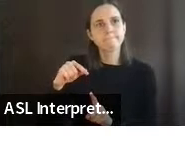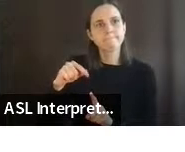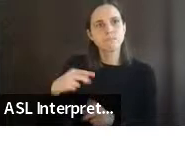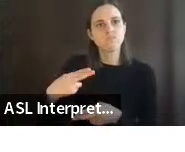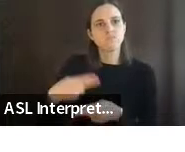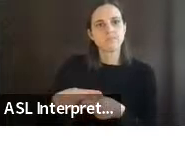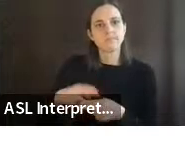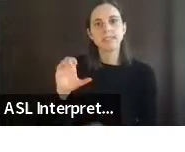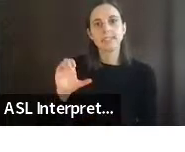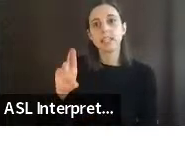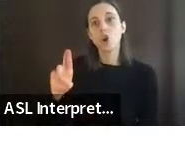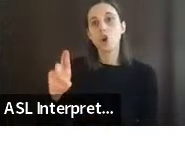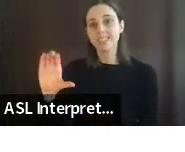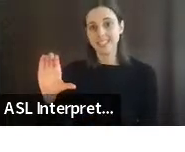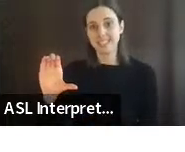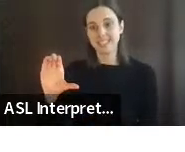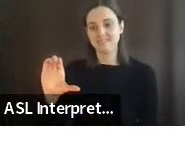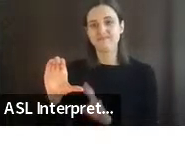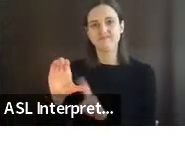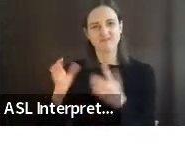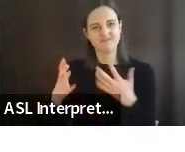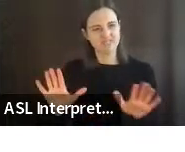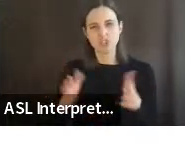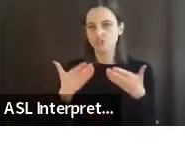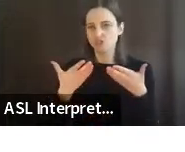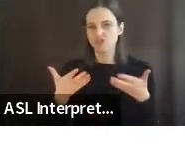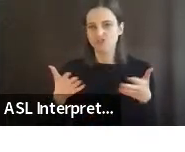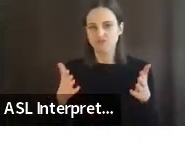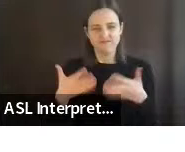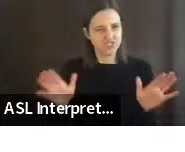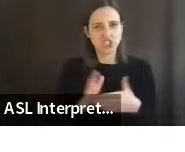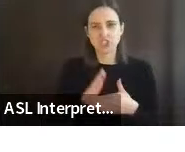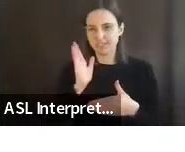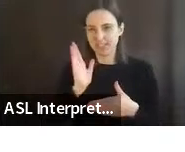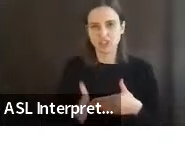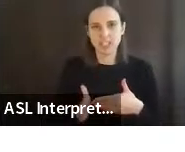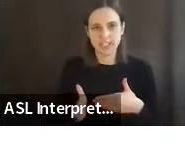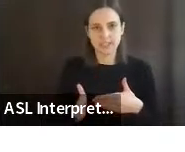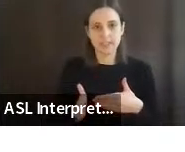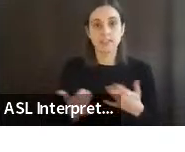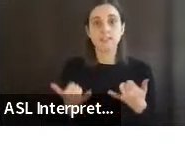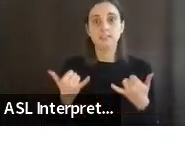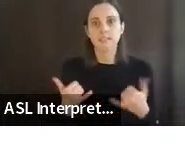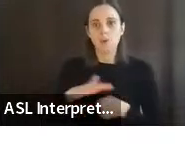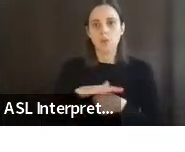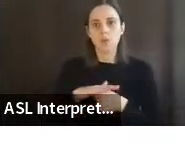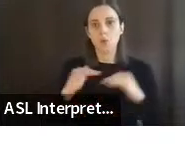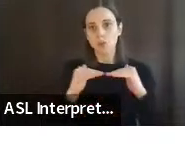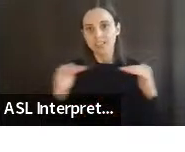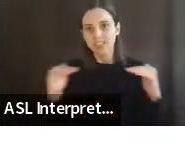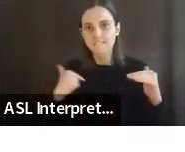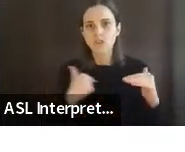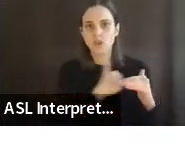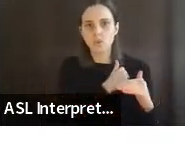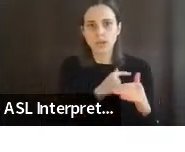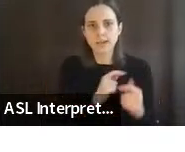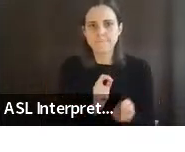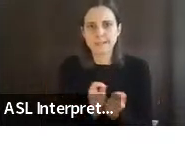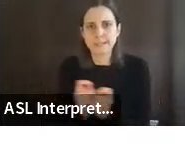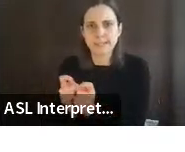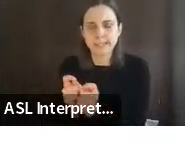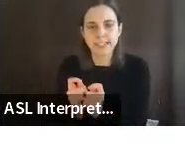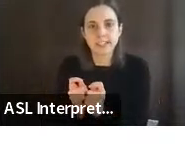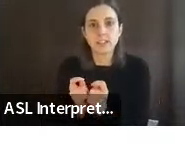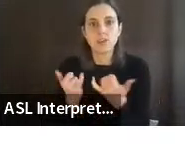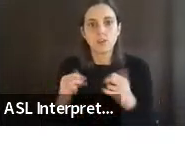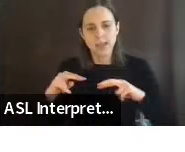CRC program, when that ended. And so when that ended, there were a number of things that have been done at the local level that we want to make sure that we're thinking about as we think about a future